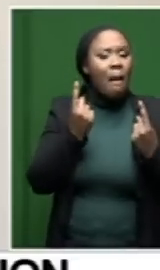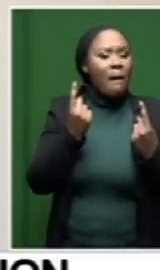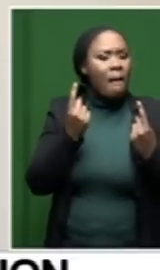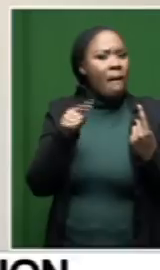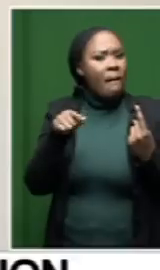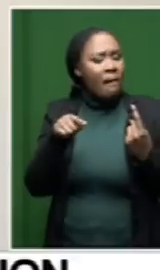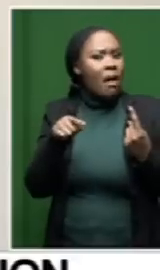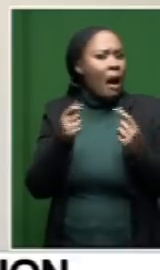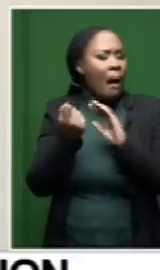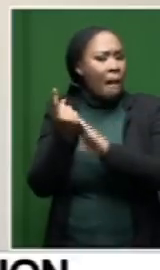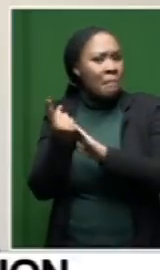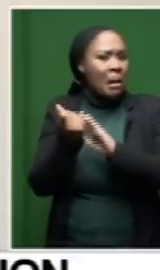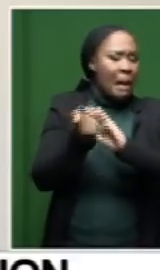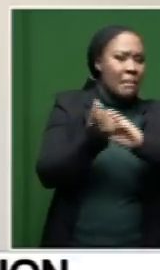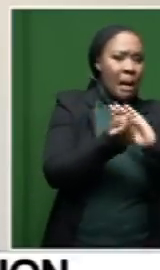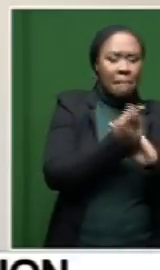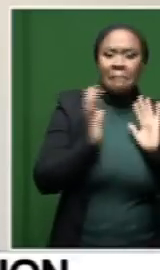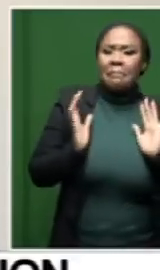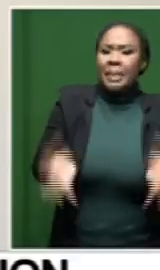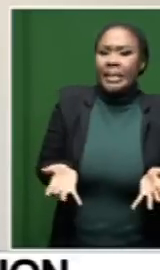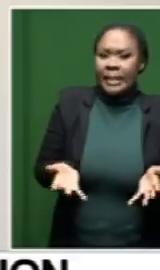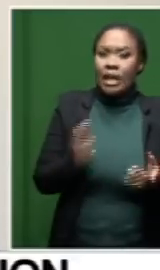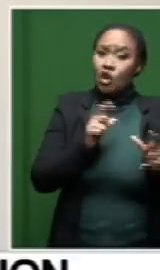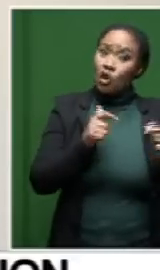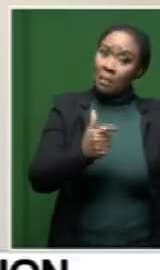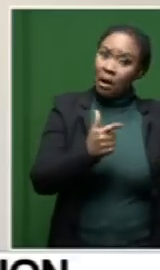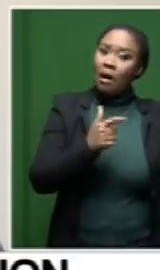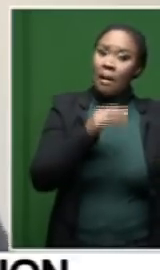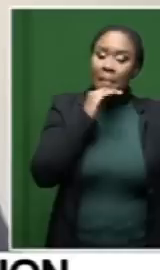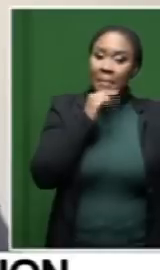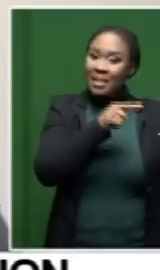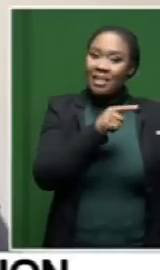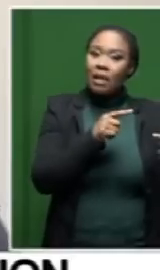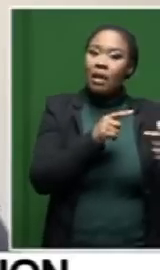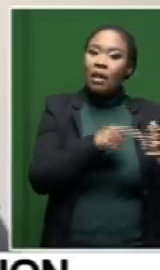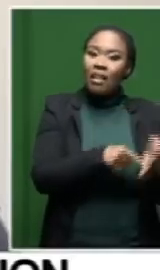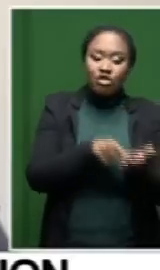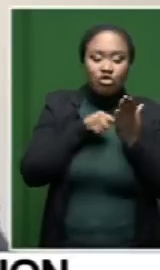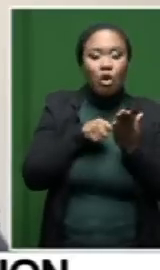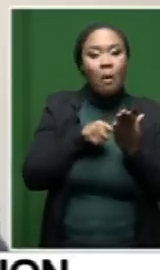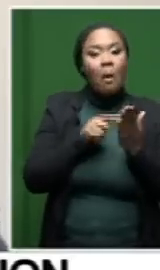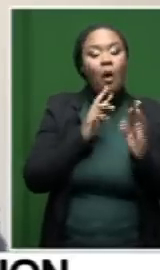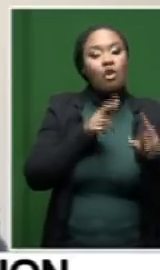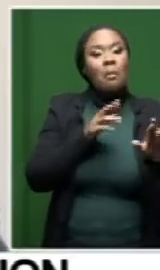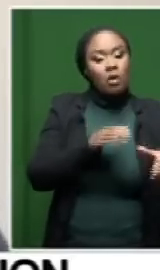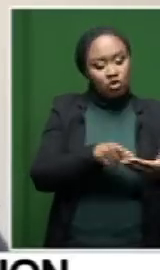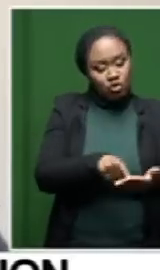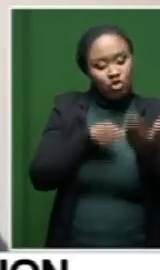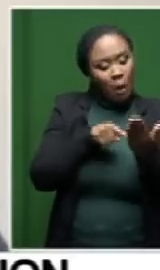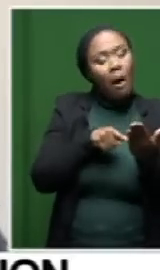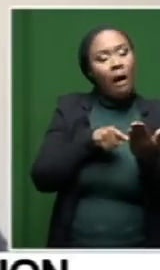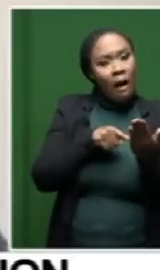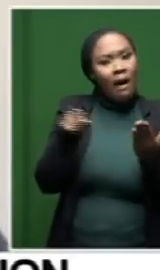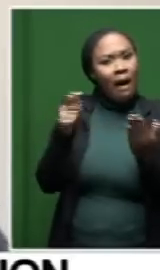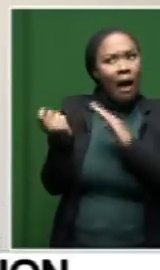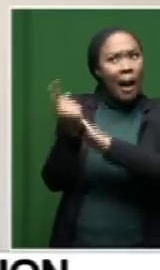are. That is what a commission does. It is a mirror. It has told us precisely who we are. And perhaps from that point of view, we can rebuild. We can actually